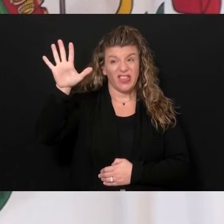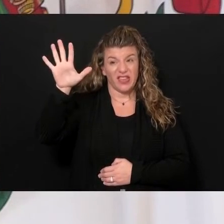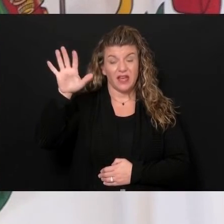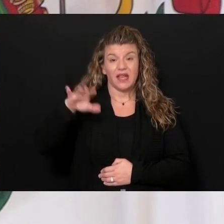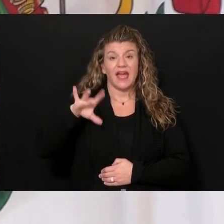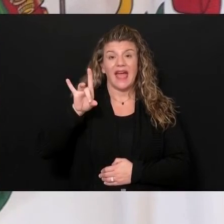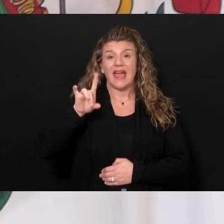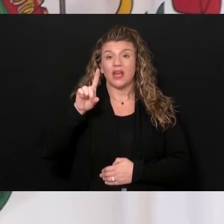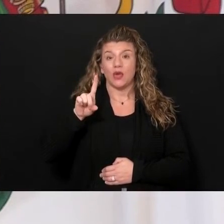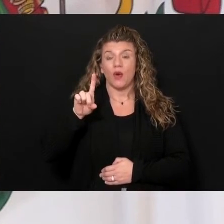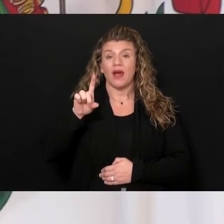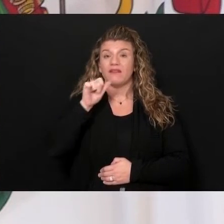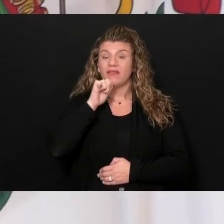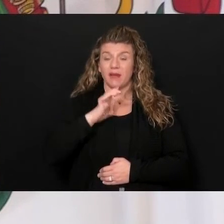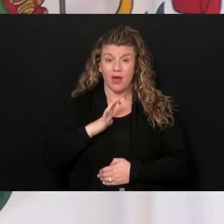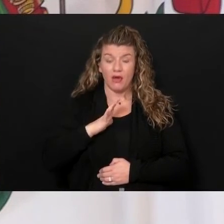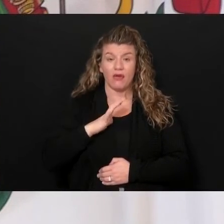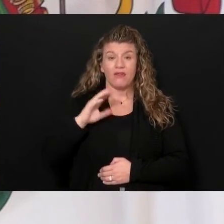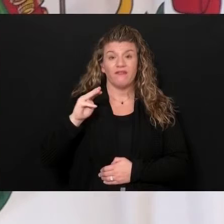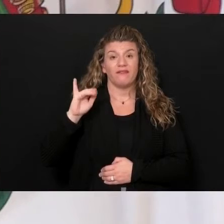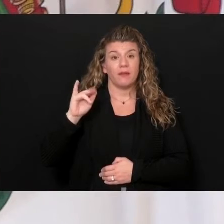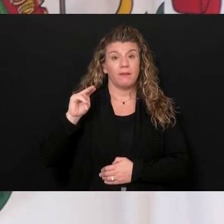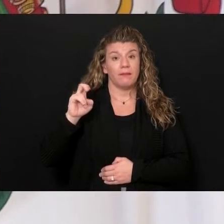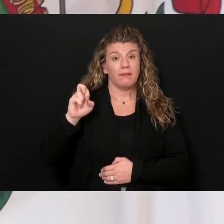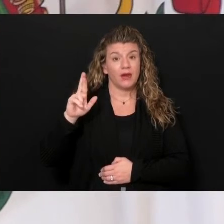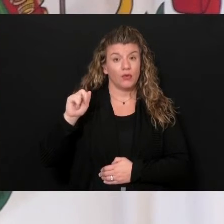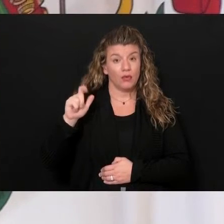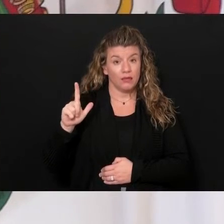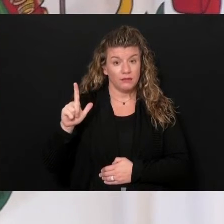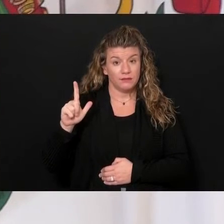death, an 81-year-old female from Mineral County.